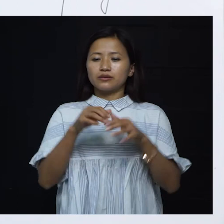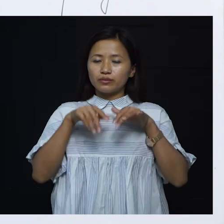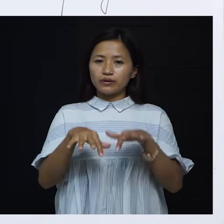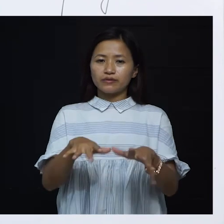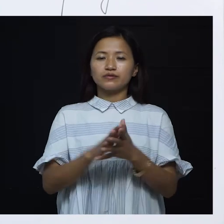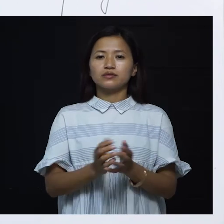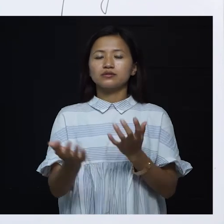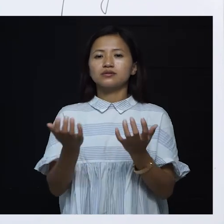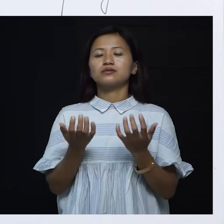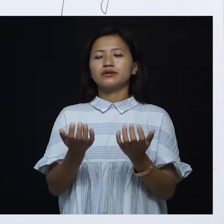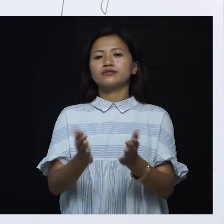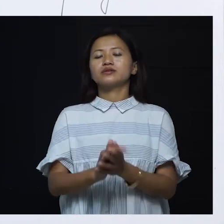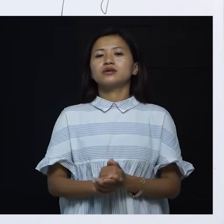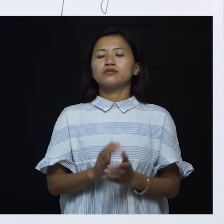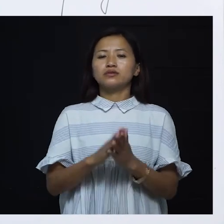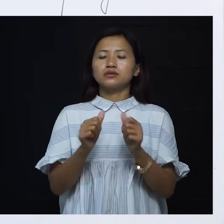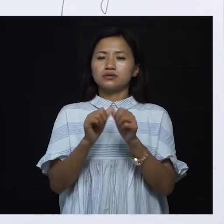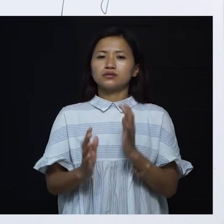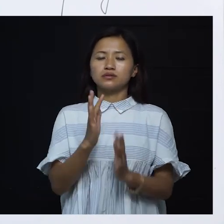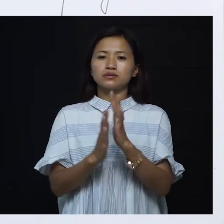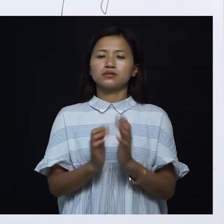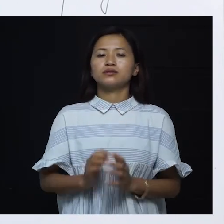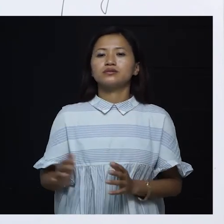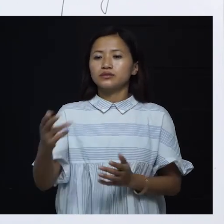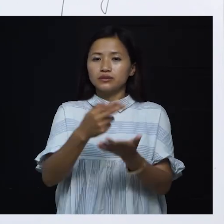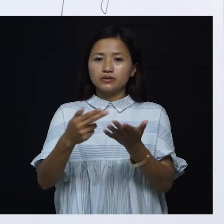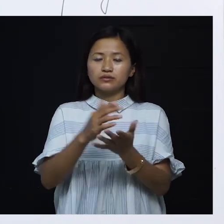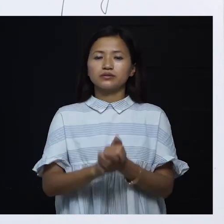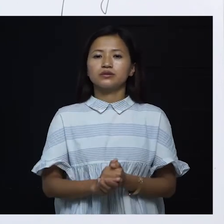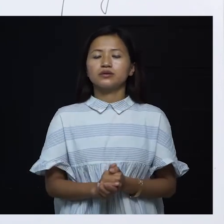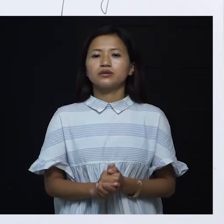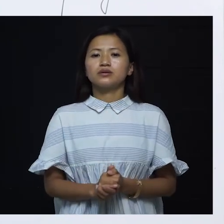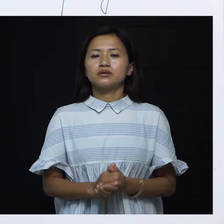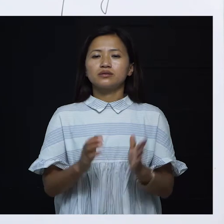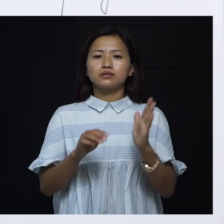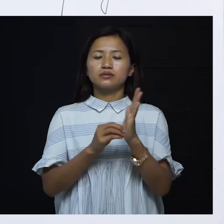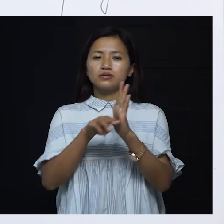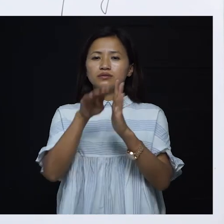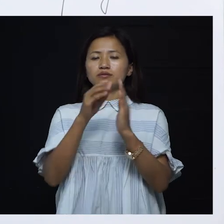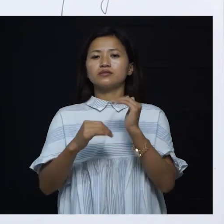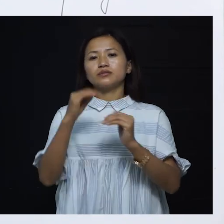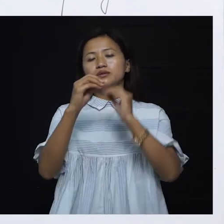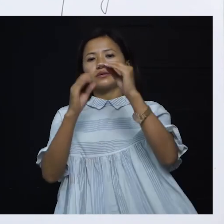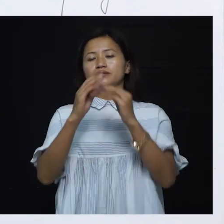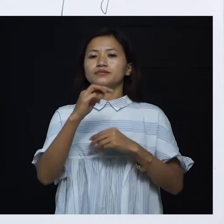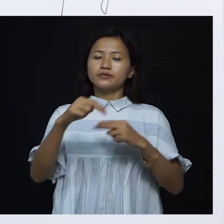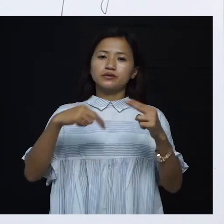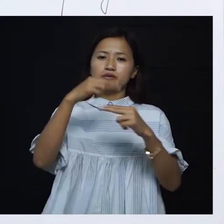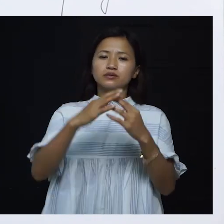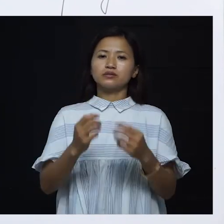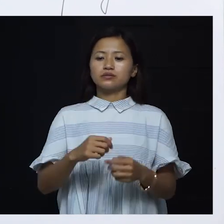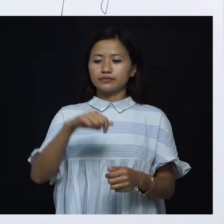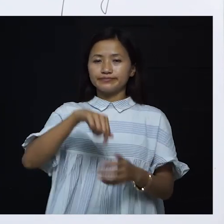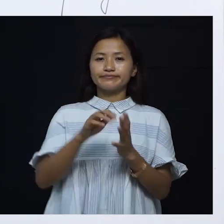a lifesaver for the agriculturalist, all right? Then I have explained to you about the development of industrial industries